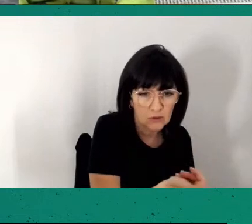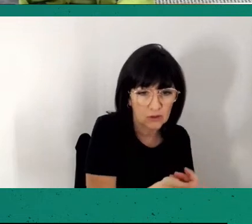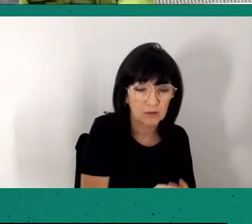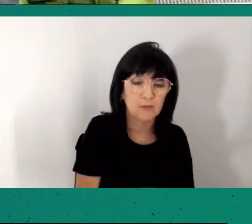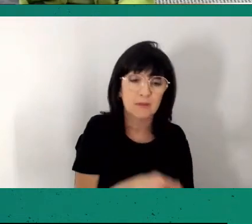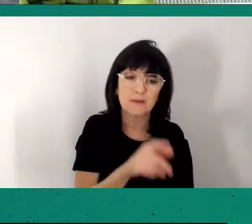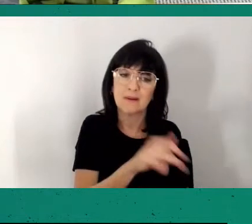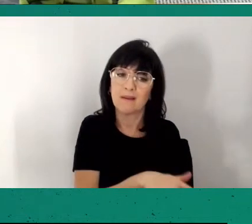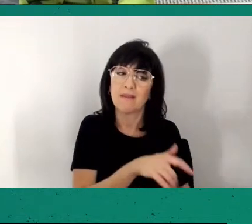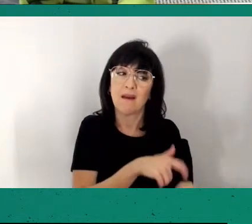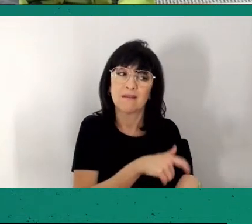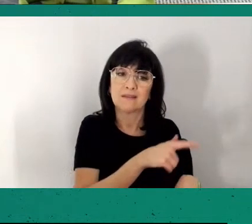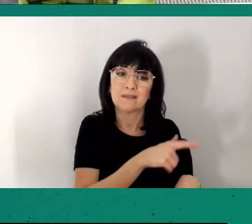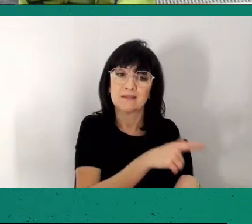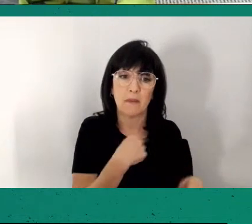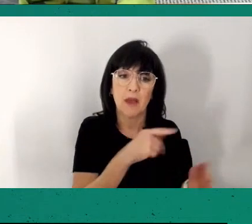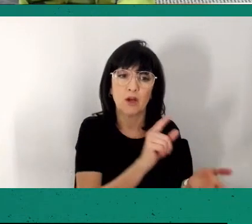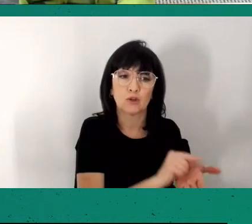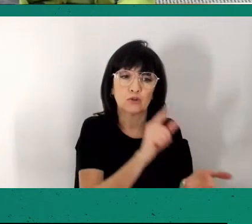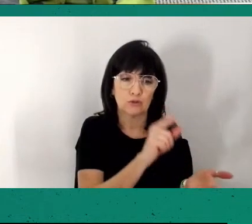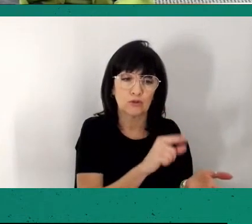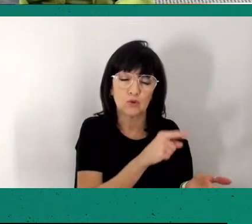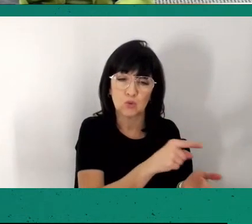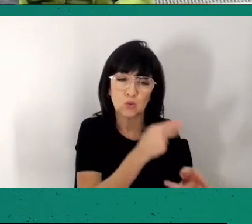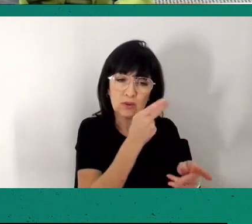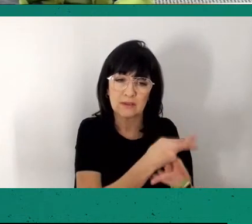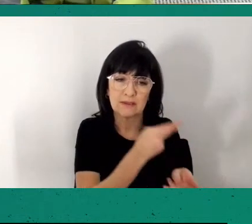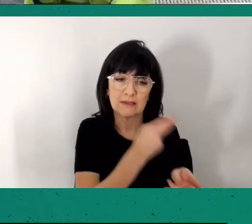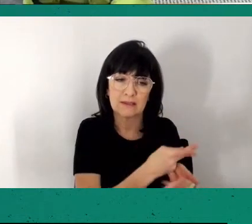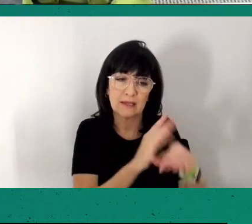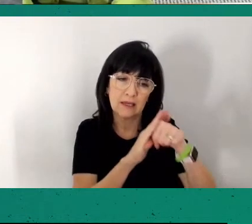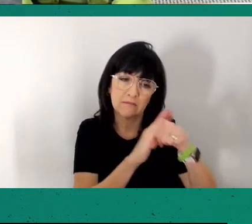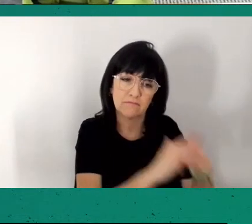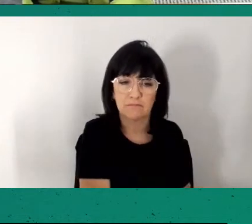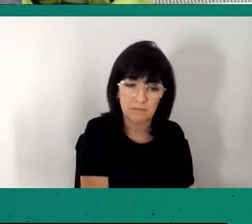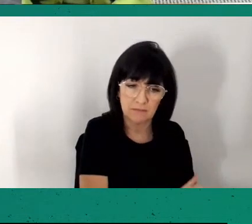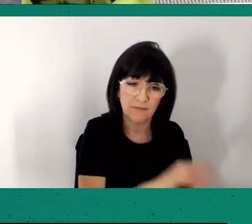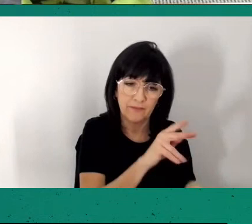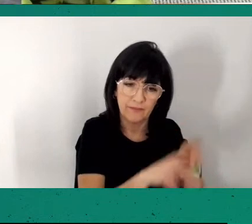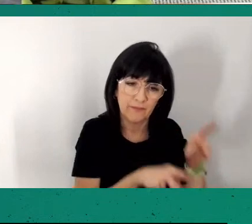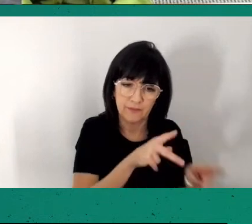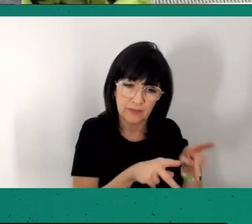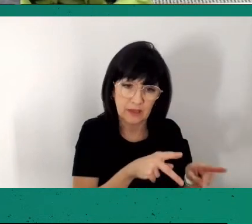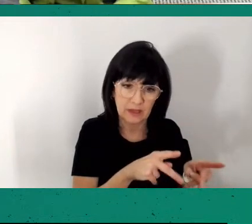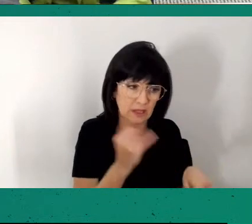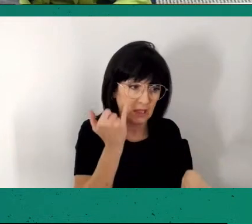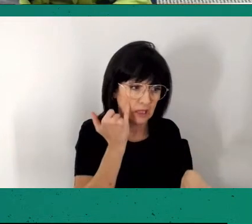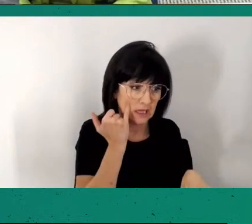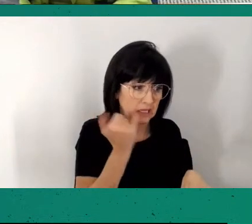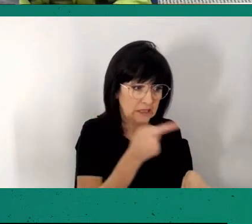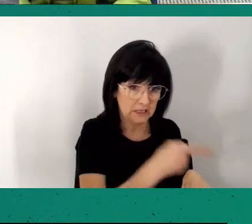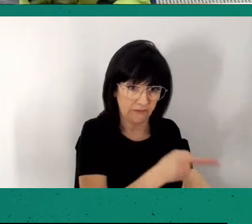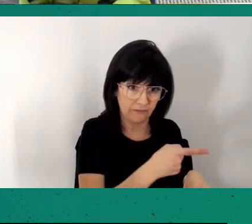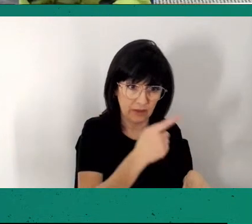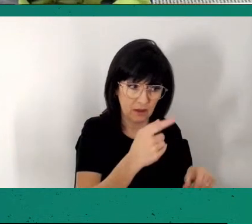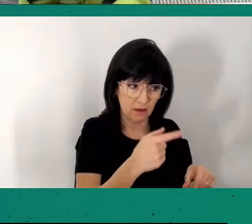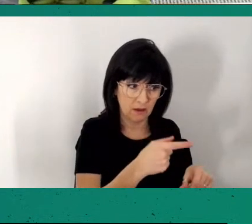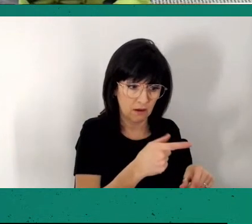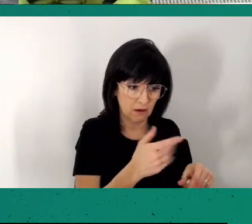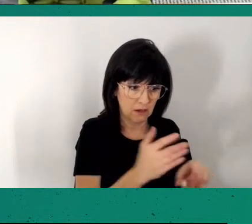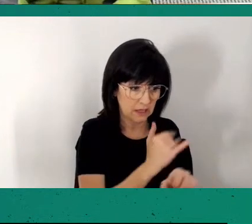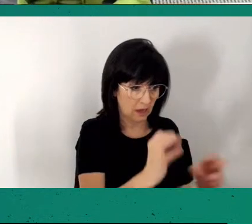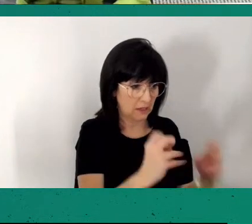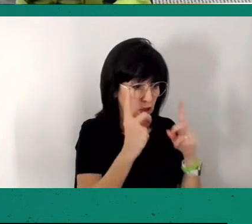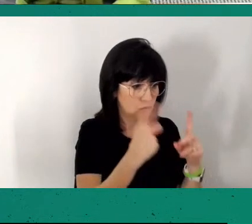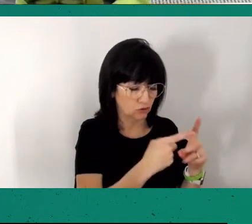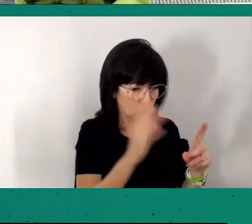newspaper wrote that you keep people in ignorance lest they attain knowledge of their rights,